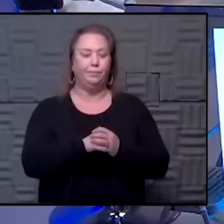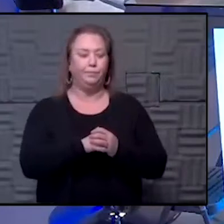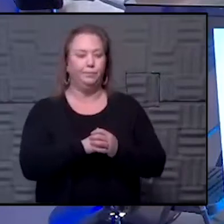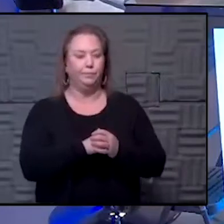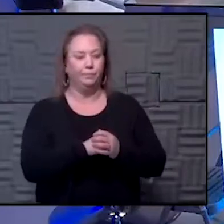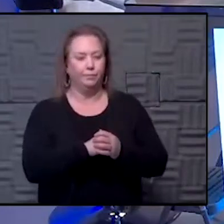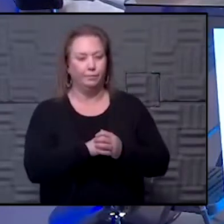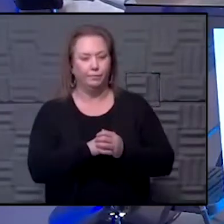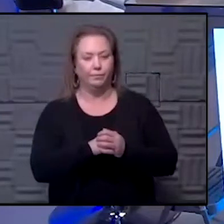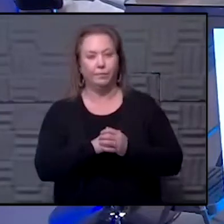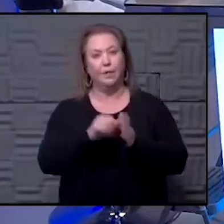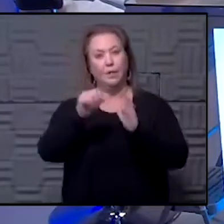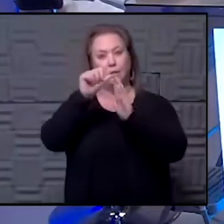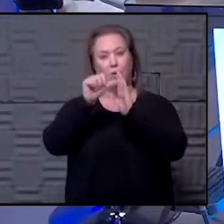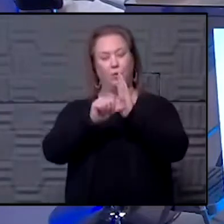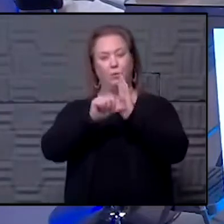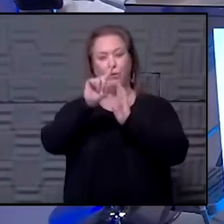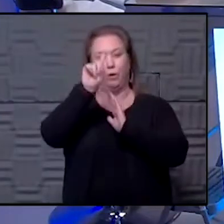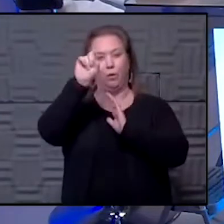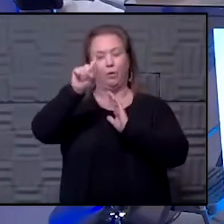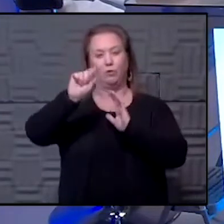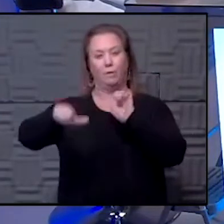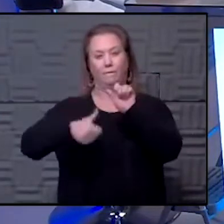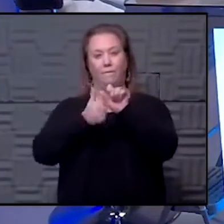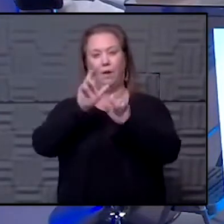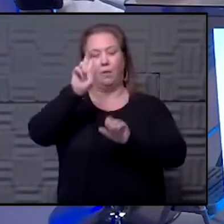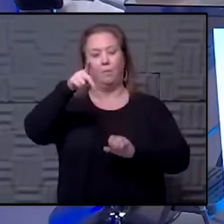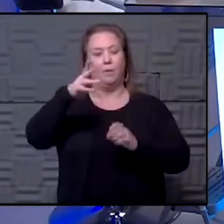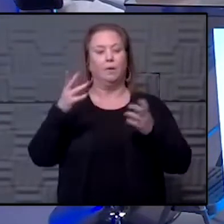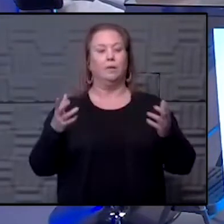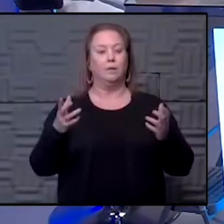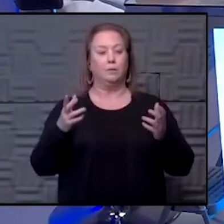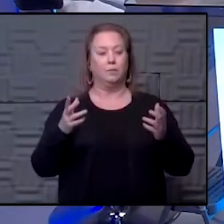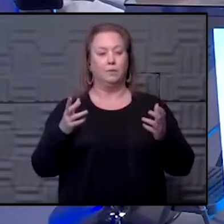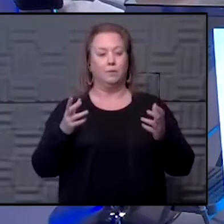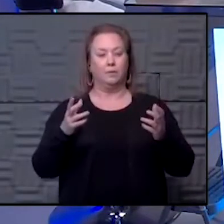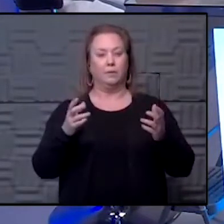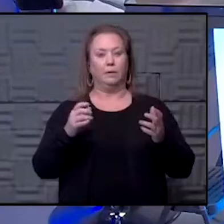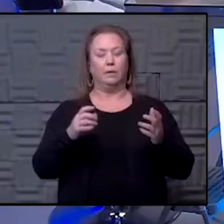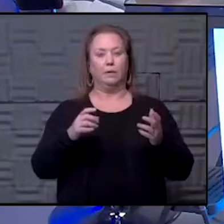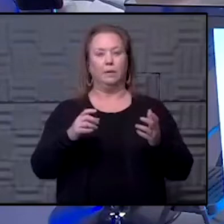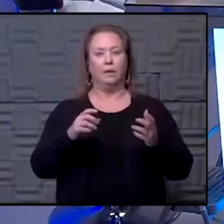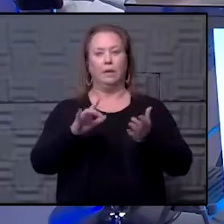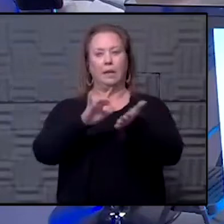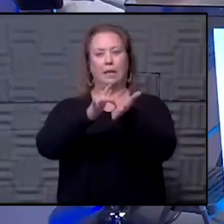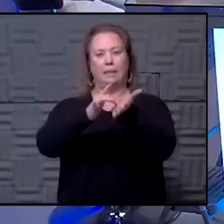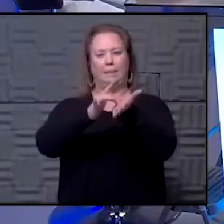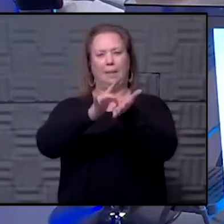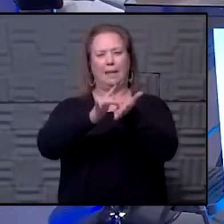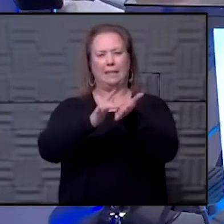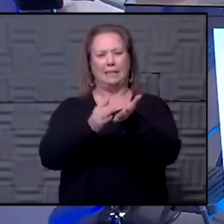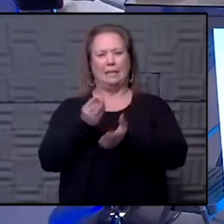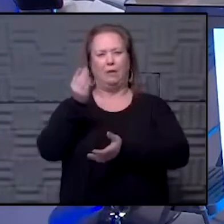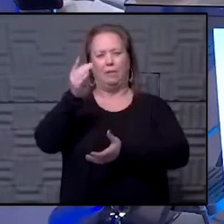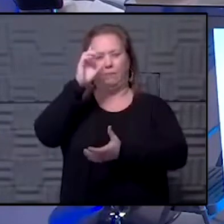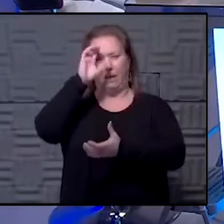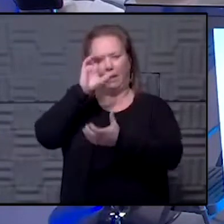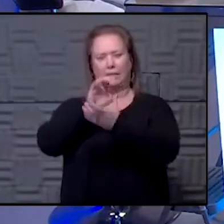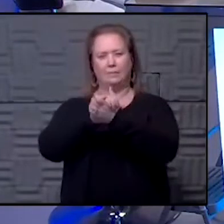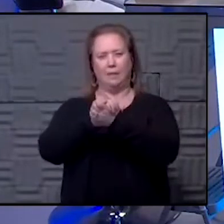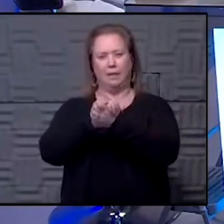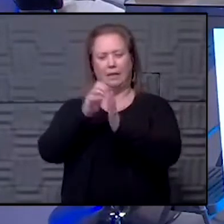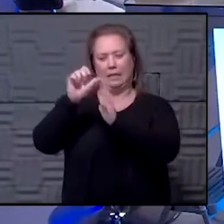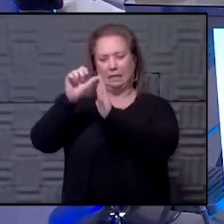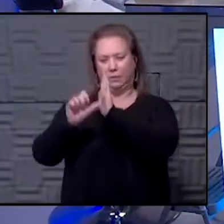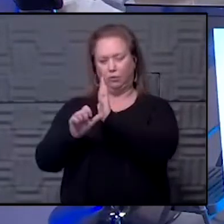the surgery question. Linda wants to know, but what about the medications that they're going to give my husband when he